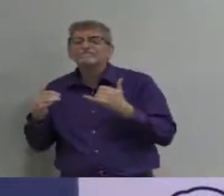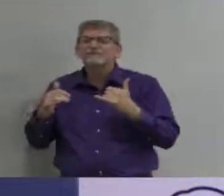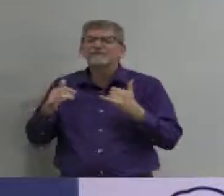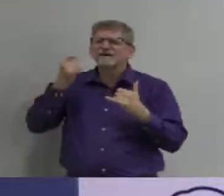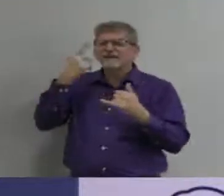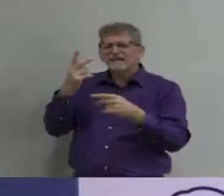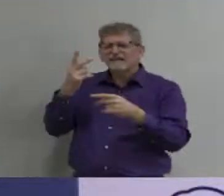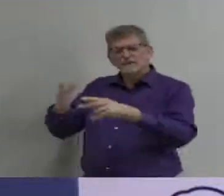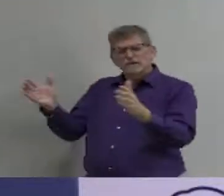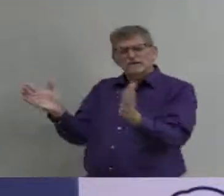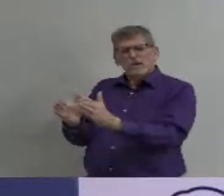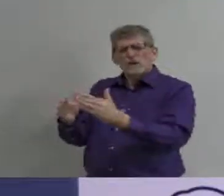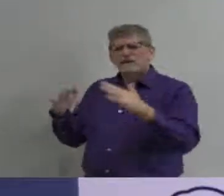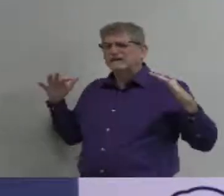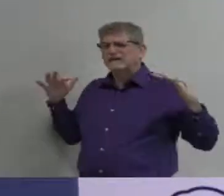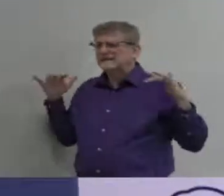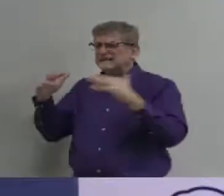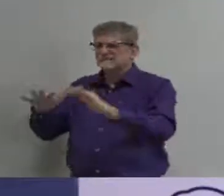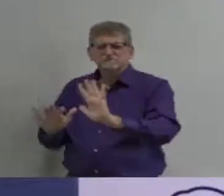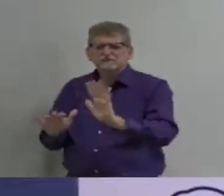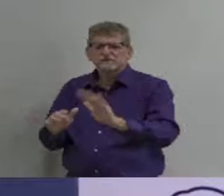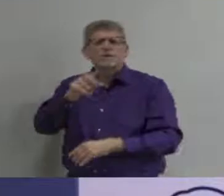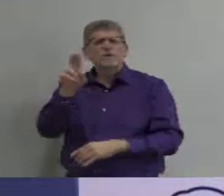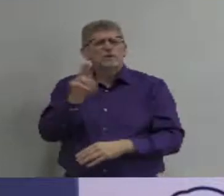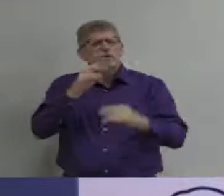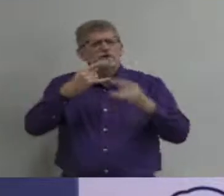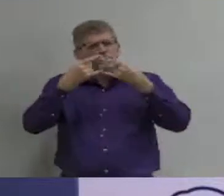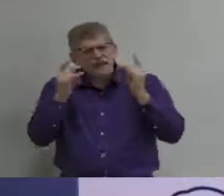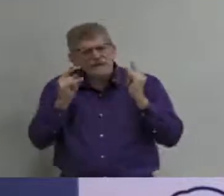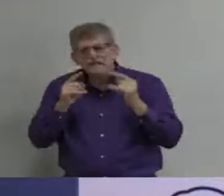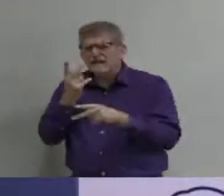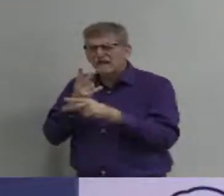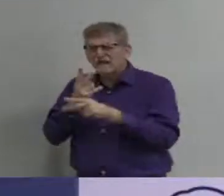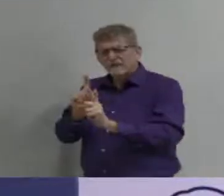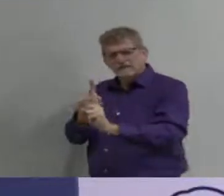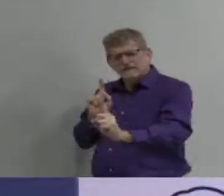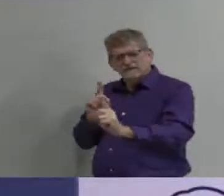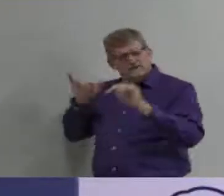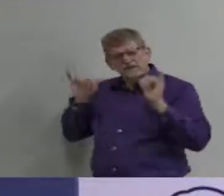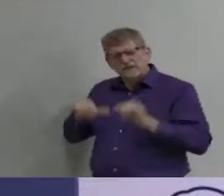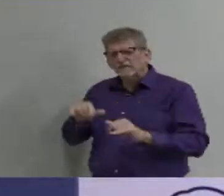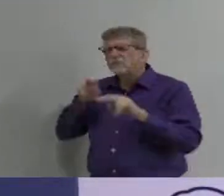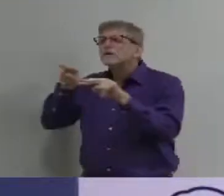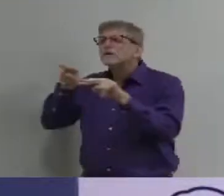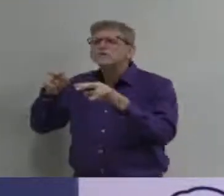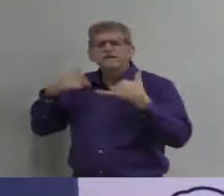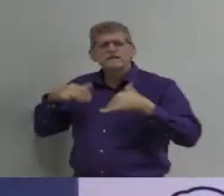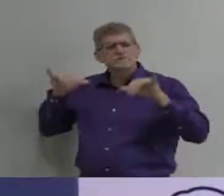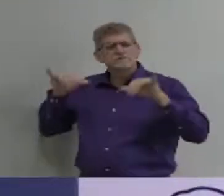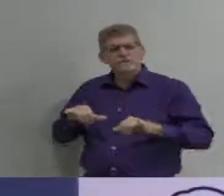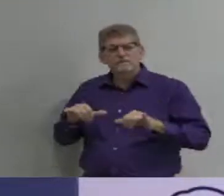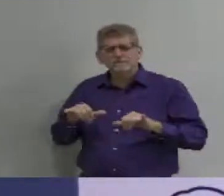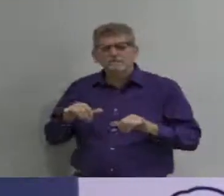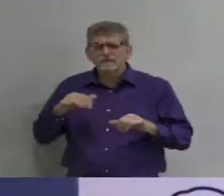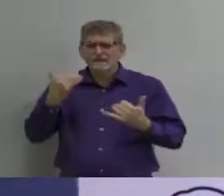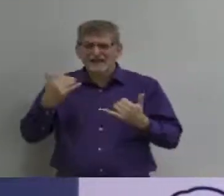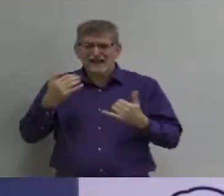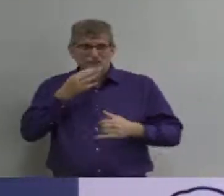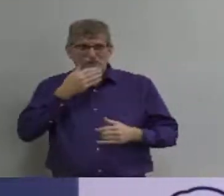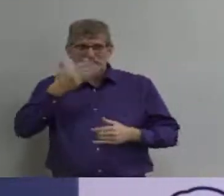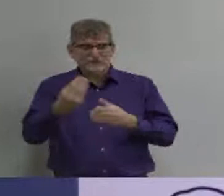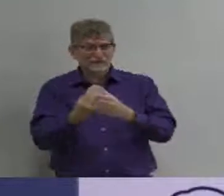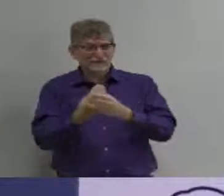distancing and face coverings. With the arrival of spring break, please keep in mind that according to CDC,